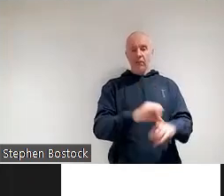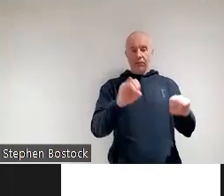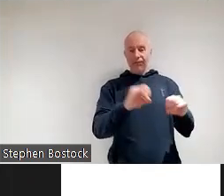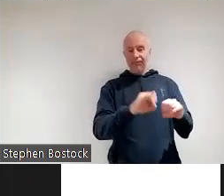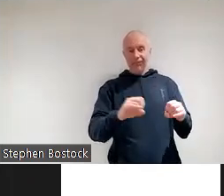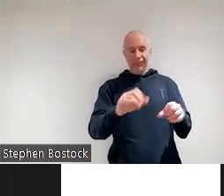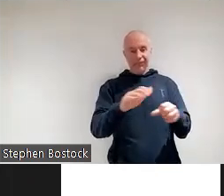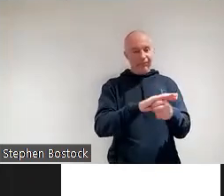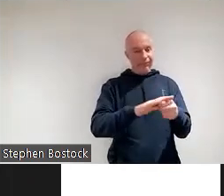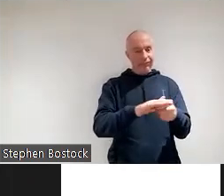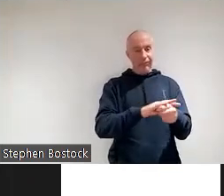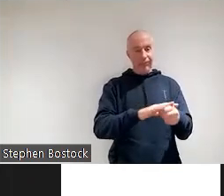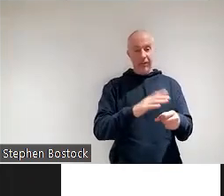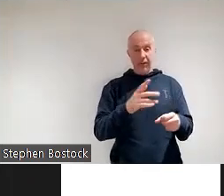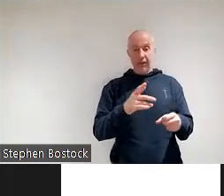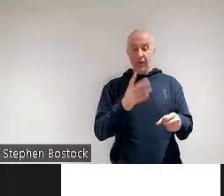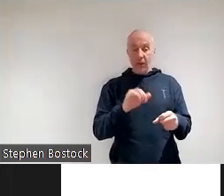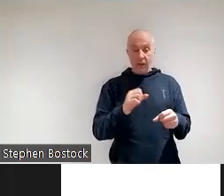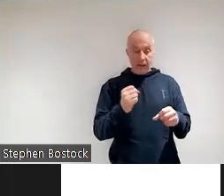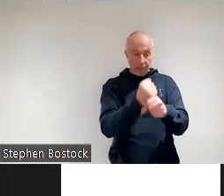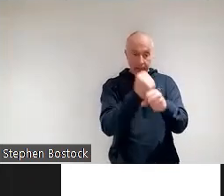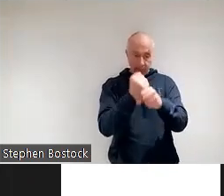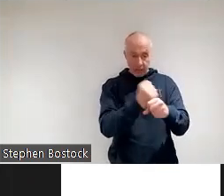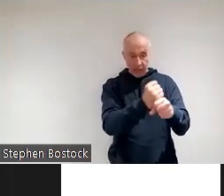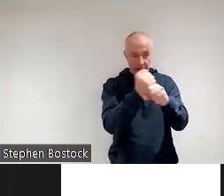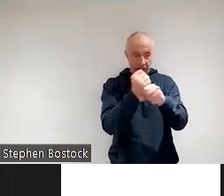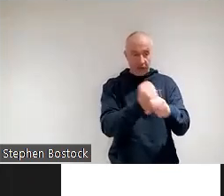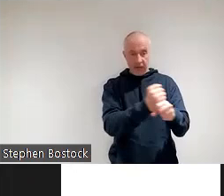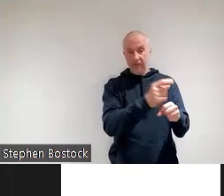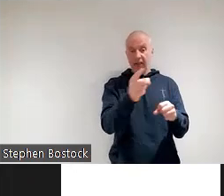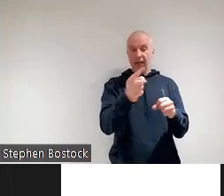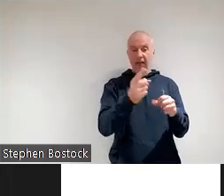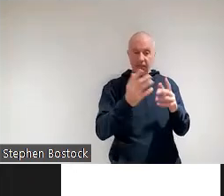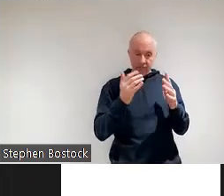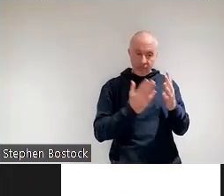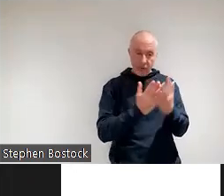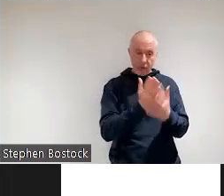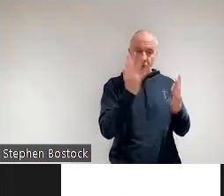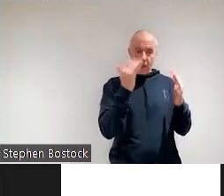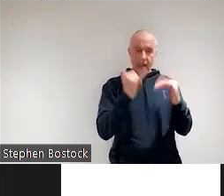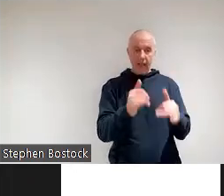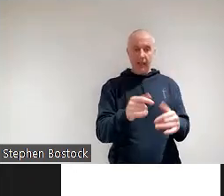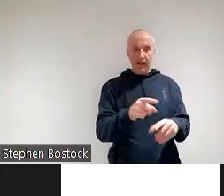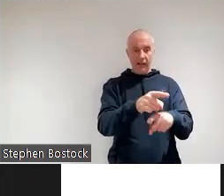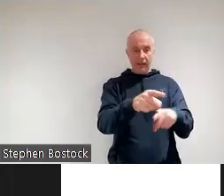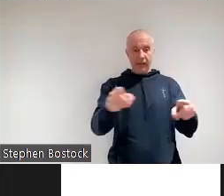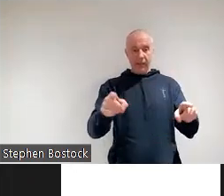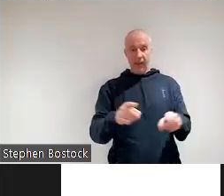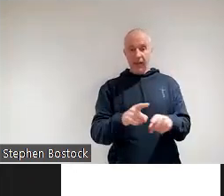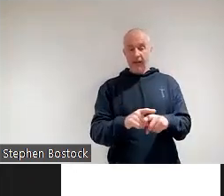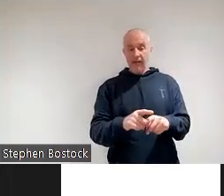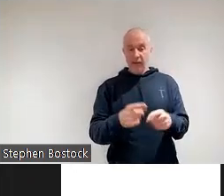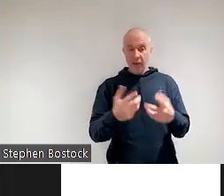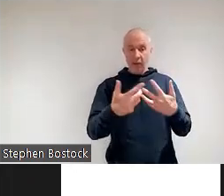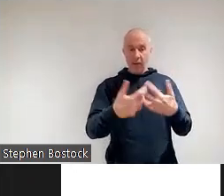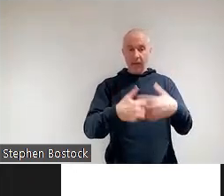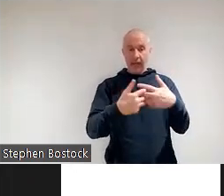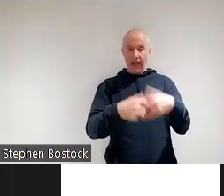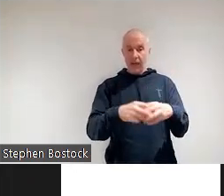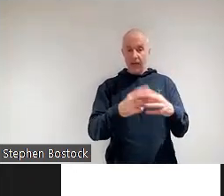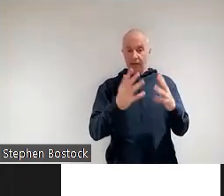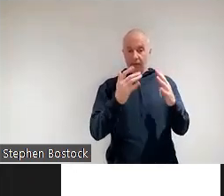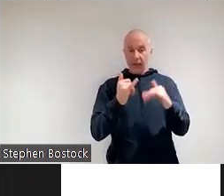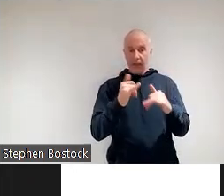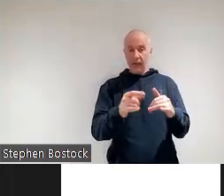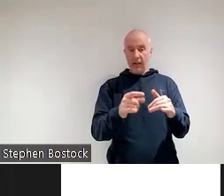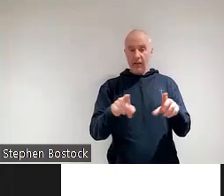they are actually being produced, manufactured, and they are actually out there. So for example, the first one is what we call the mechanical test. As you could see, they use